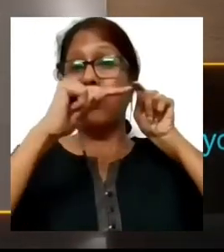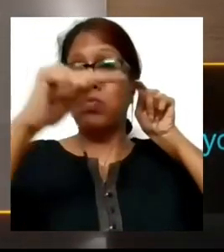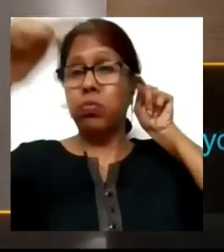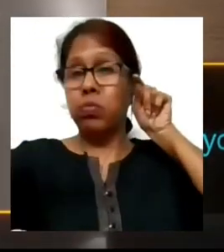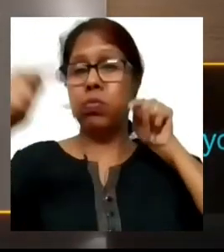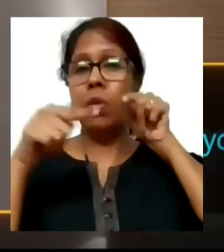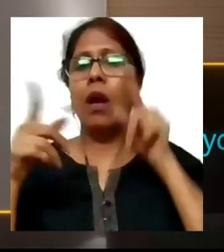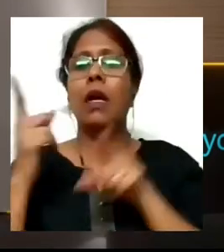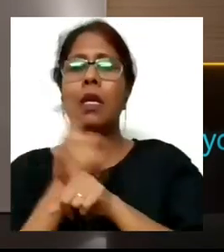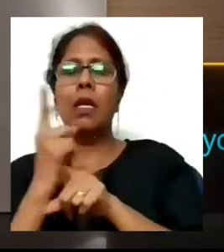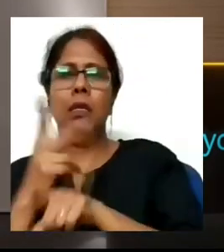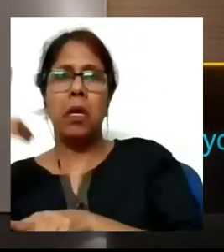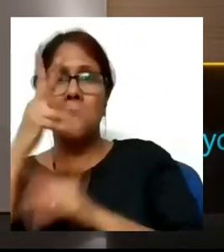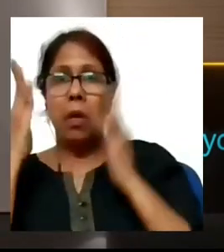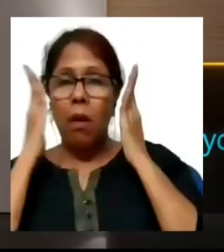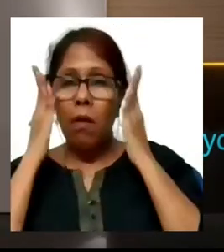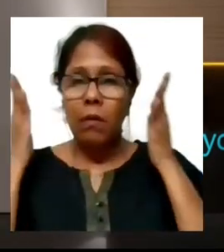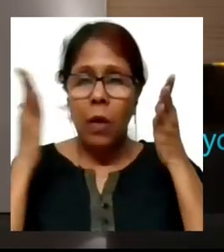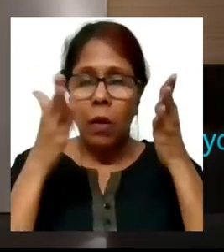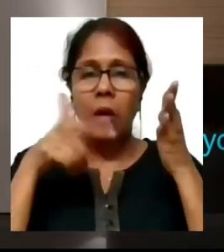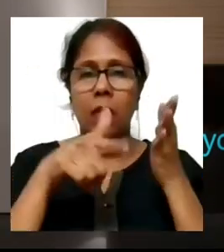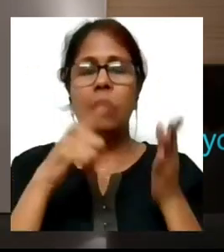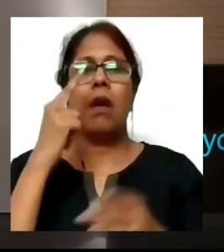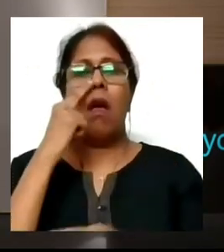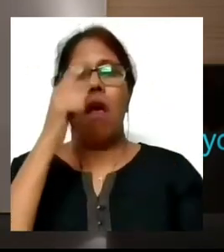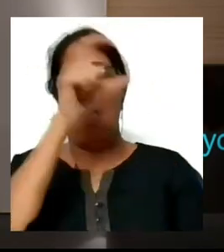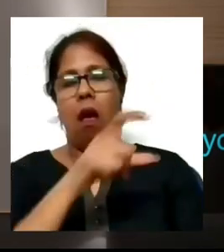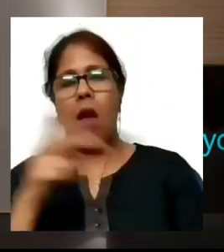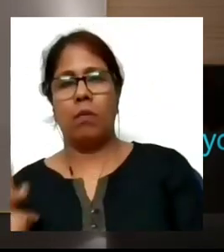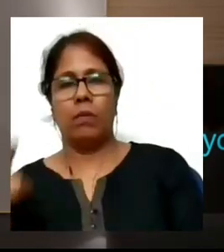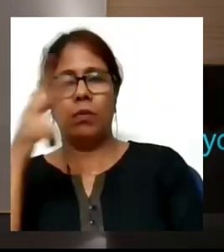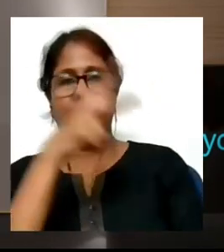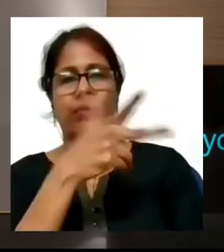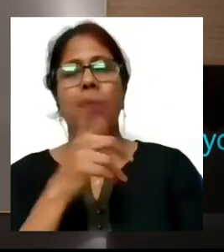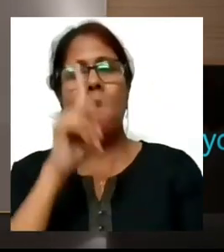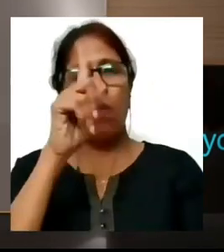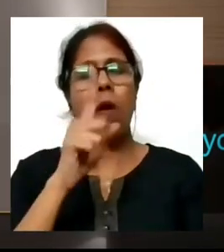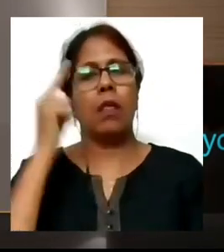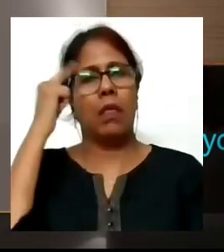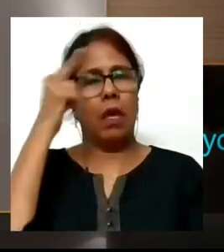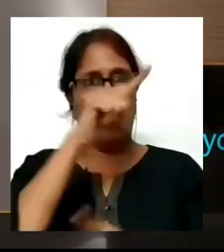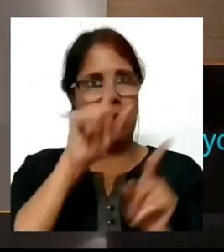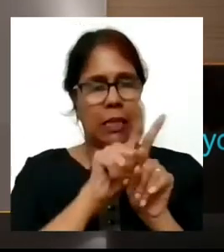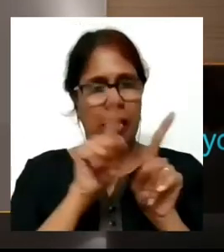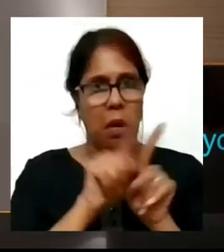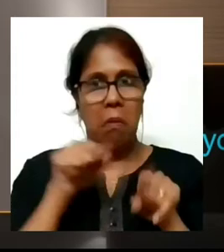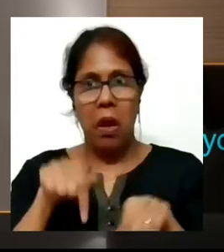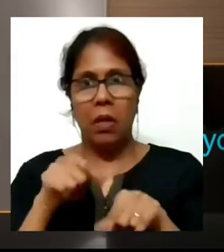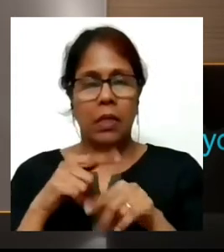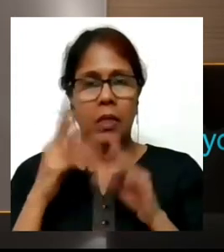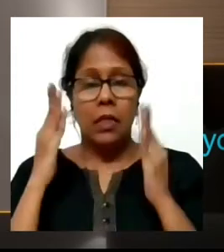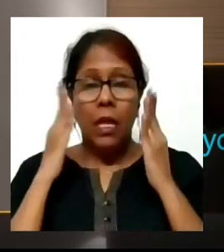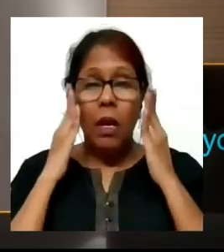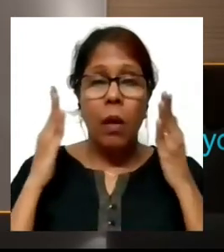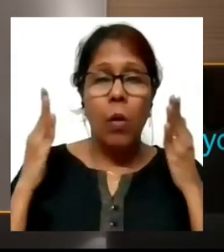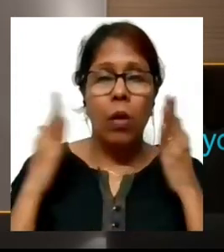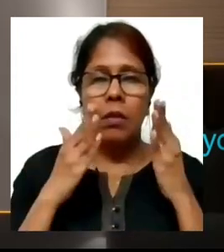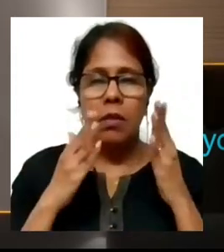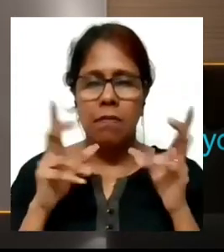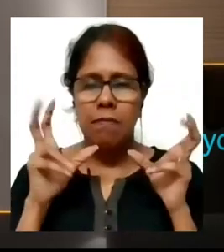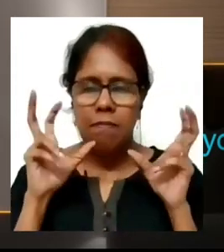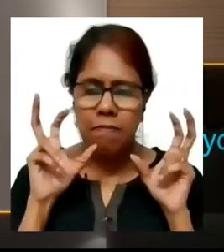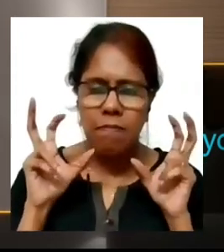teacher told Mida one day, saying that, let's do one thing. Given the amount of concentration and focus